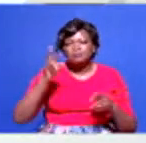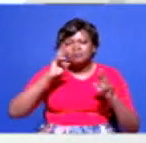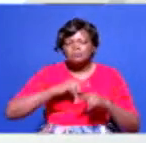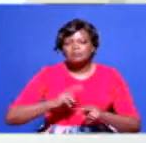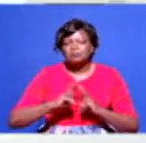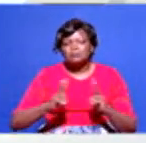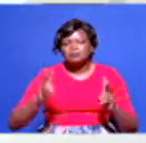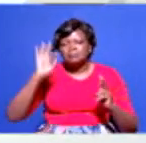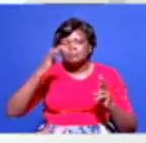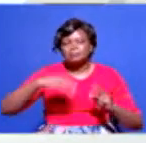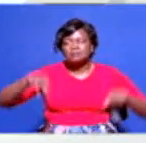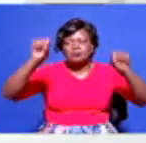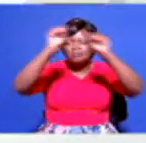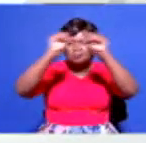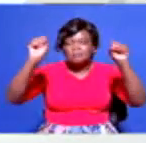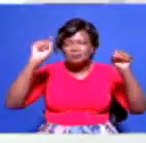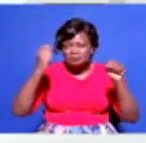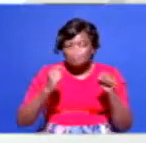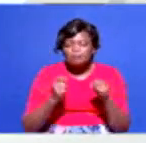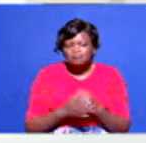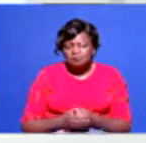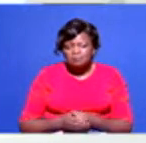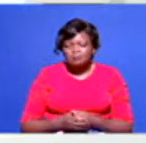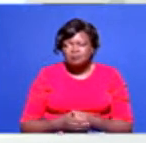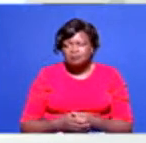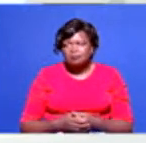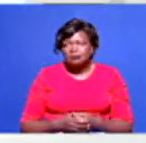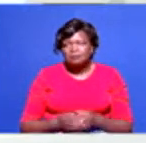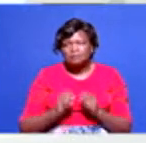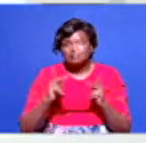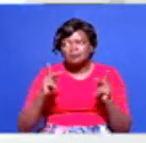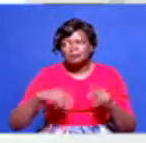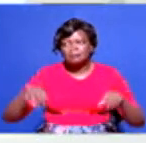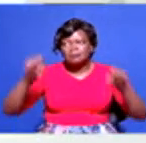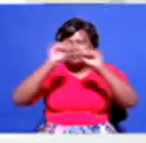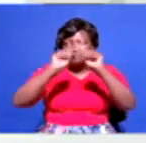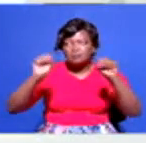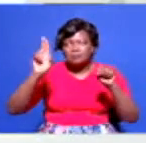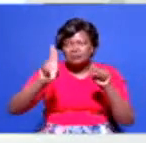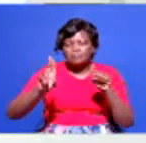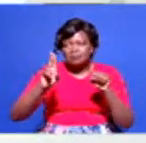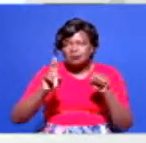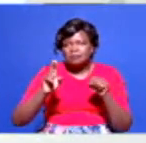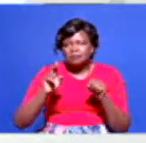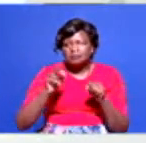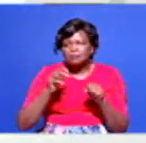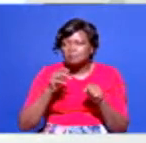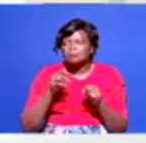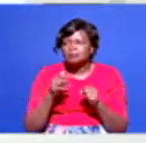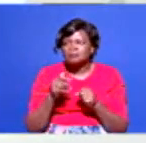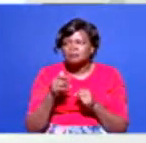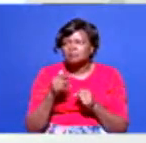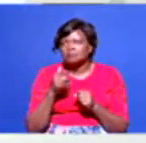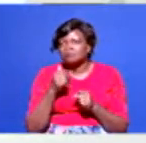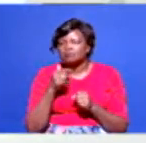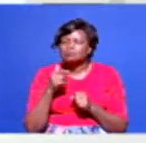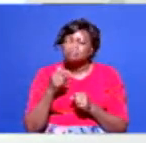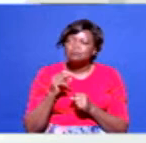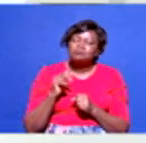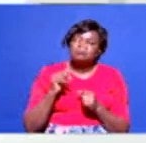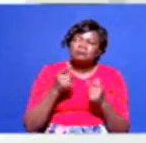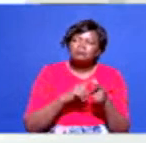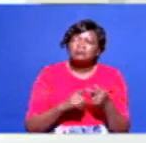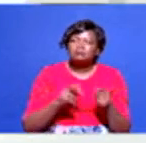of Kenya, Mwai Kibaki. All right, and President Uhuru Kenyatta, of course, announcing national mourning beginning today until